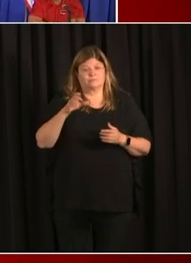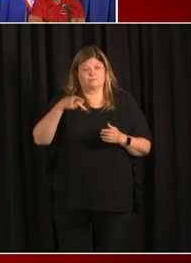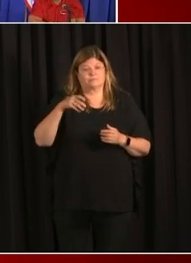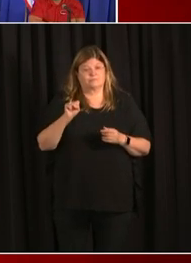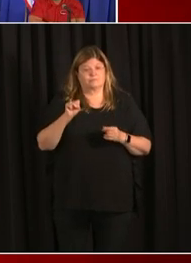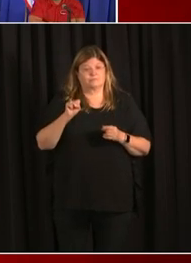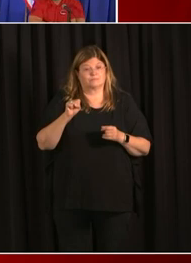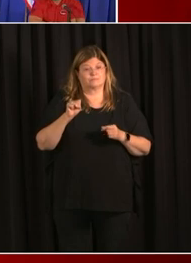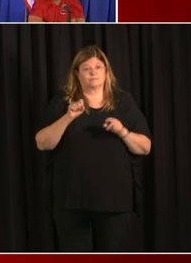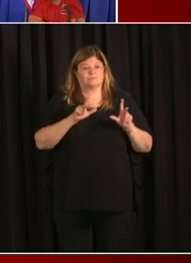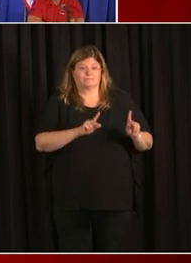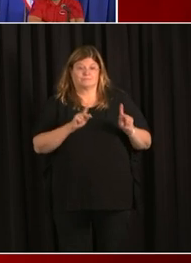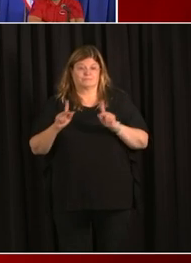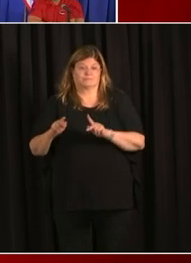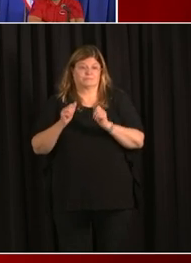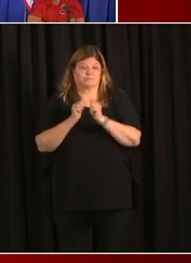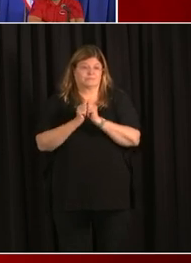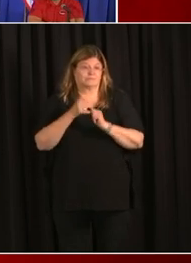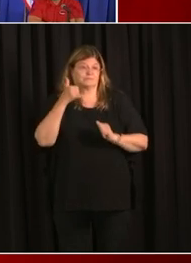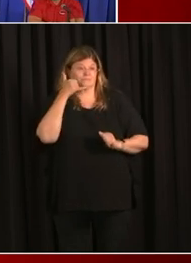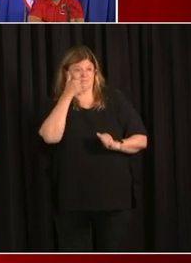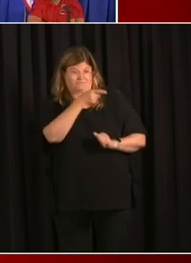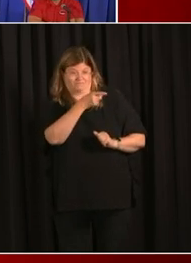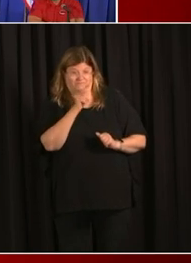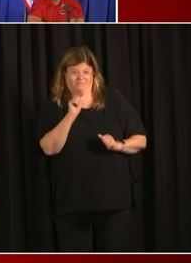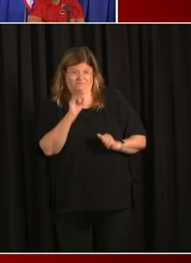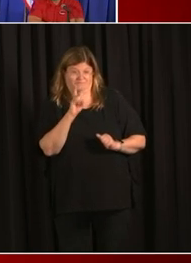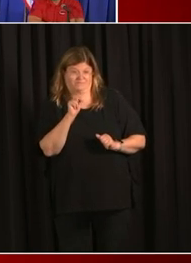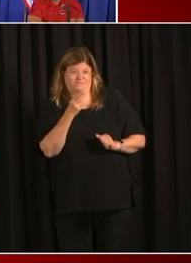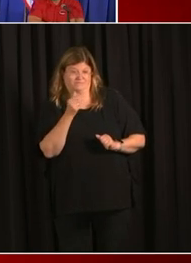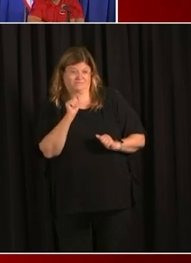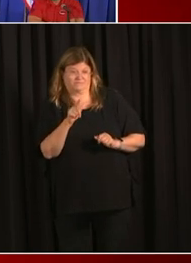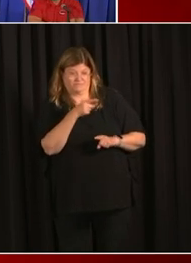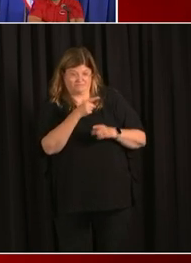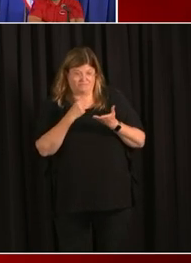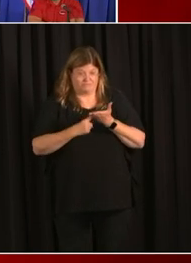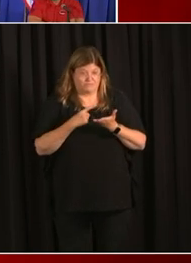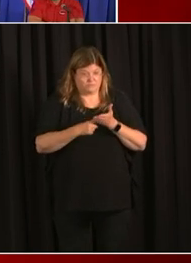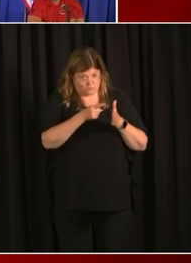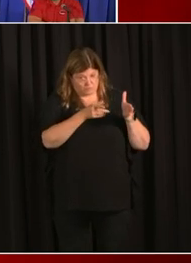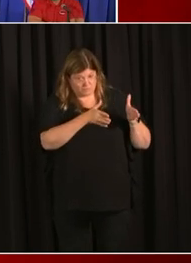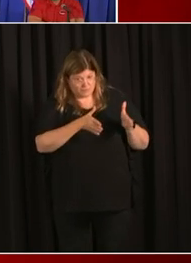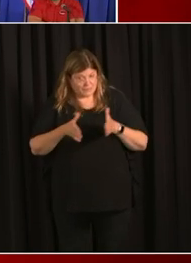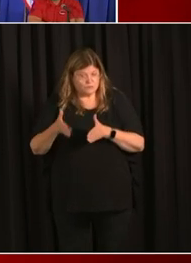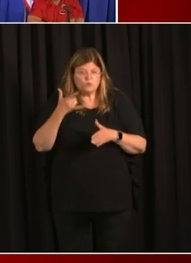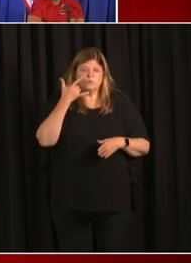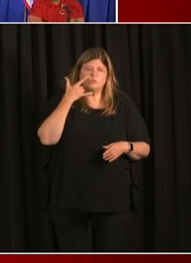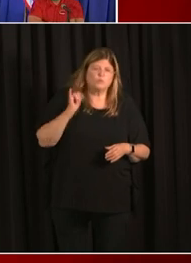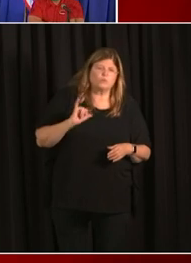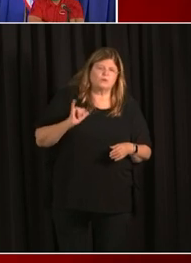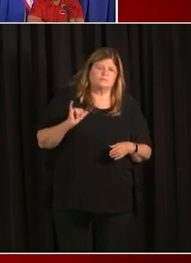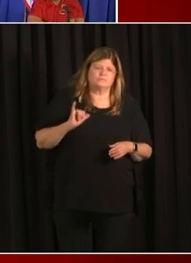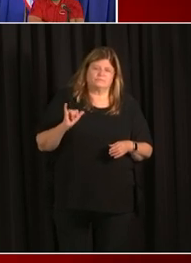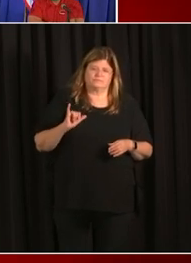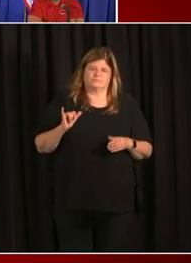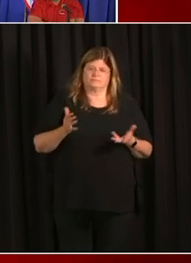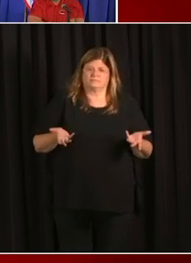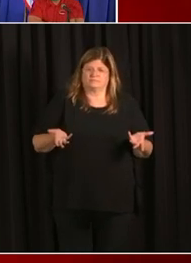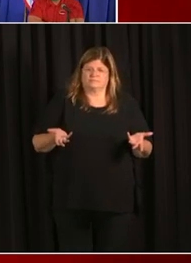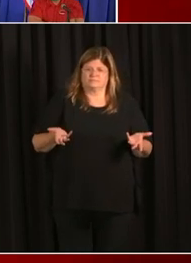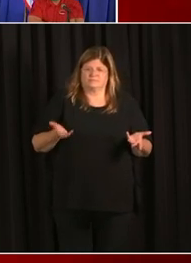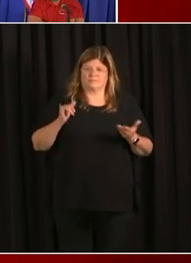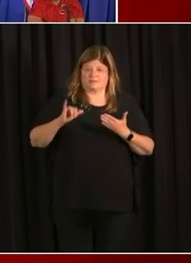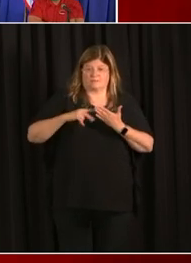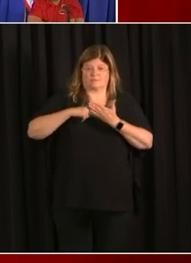on his phone call on the town hall yesterday. Where do we stand with those plans, and what would that look like? What would